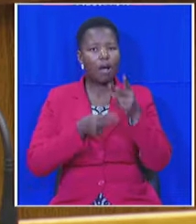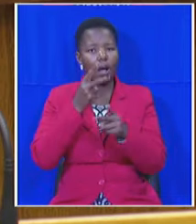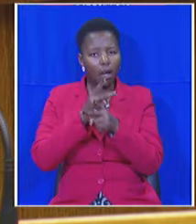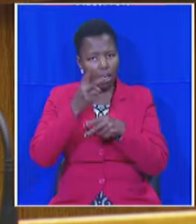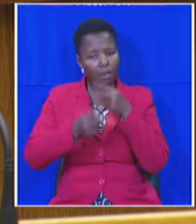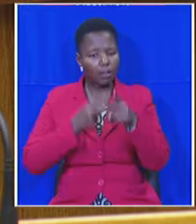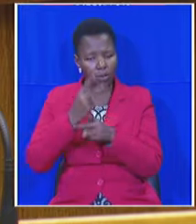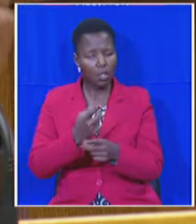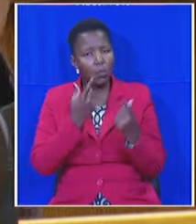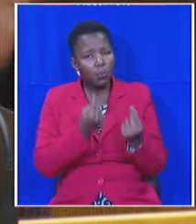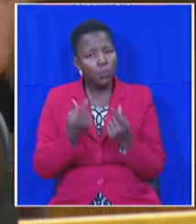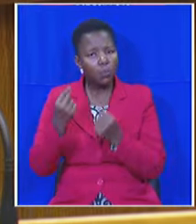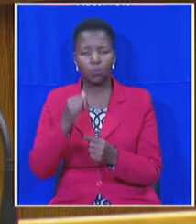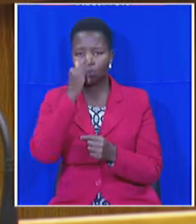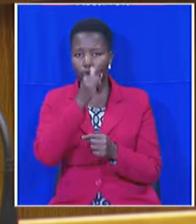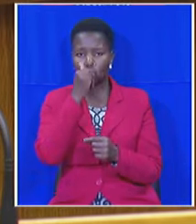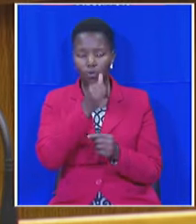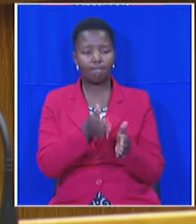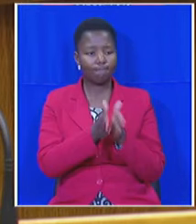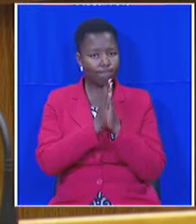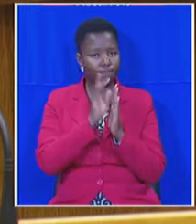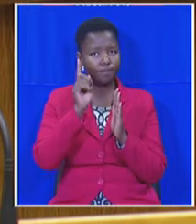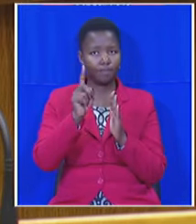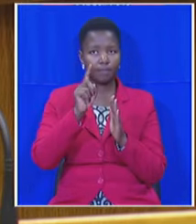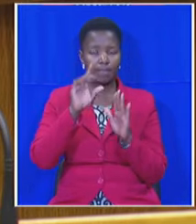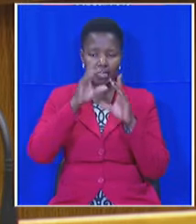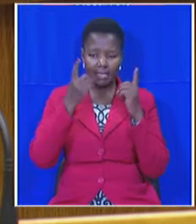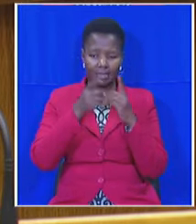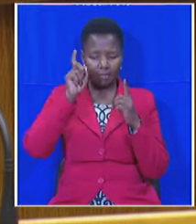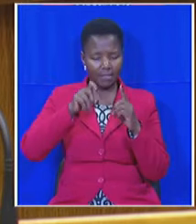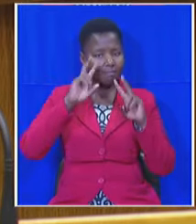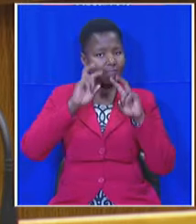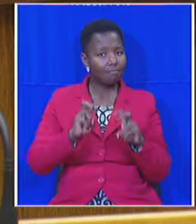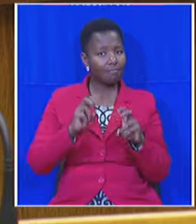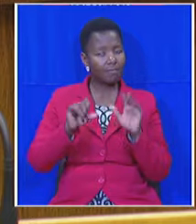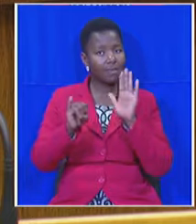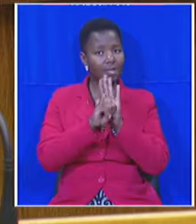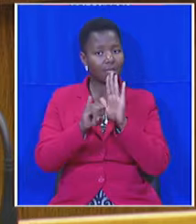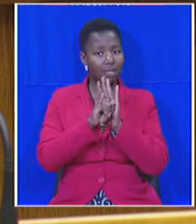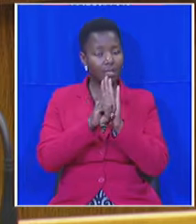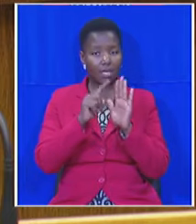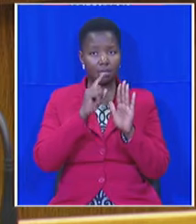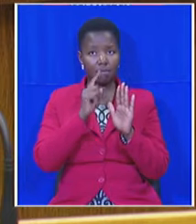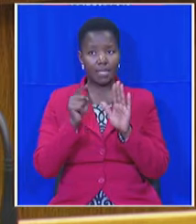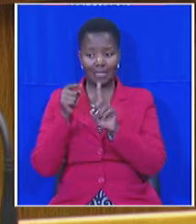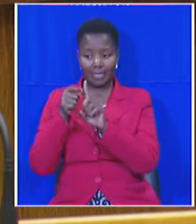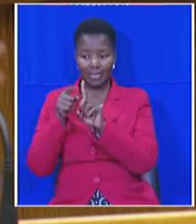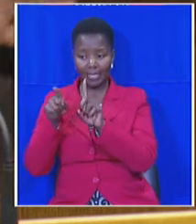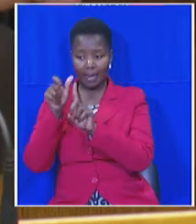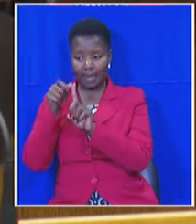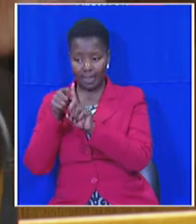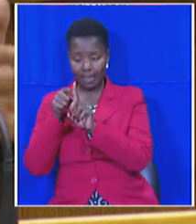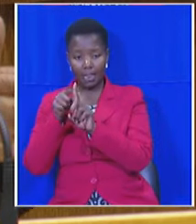we are urging the department to do some investigation into that to identify whether there is some pattern that the same officers may